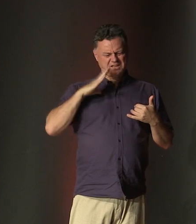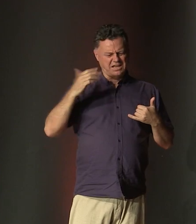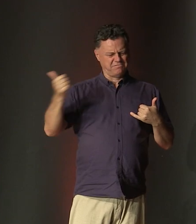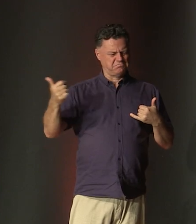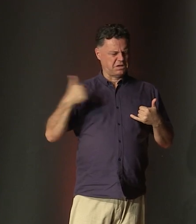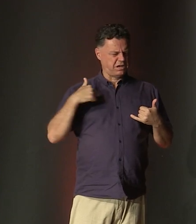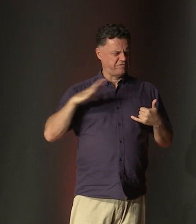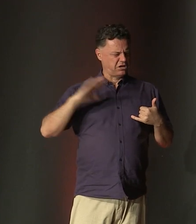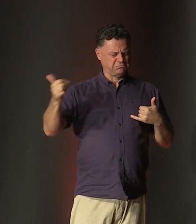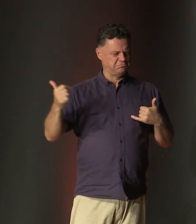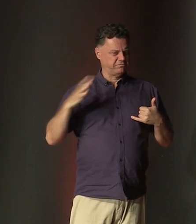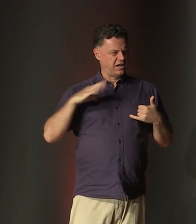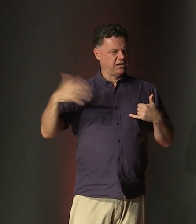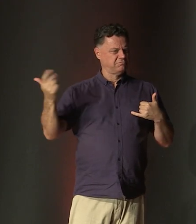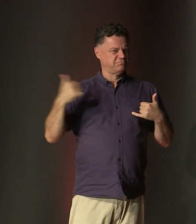I'm fine.